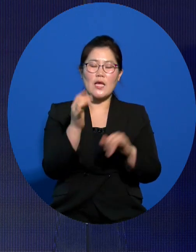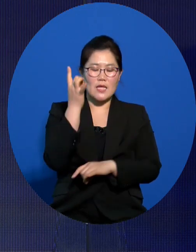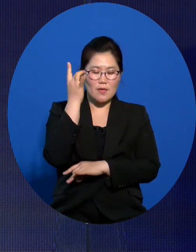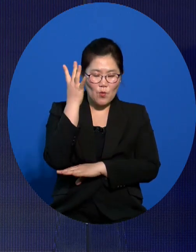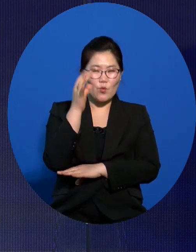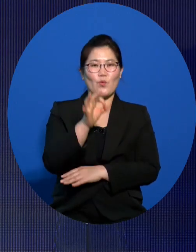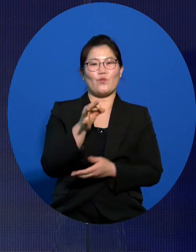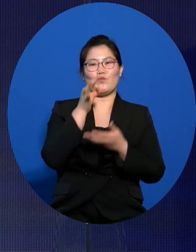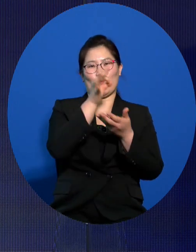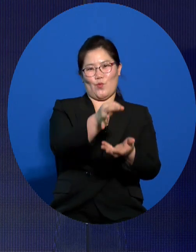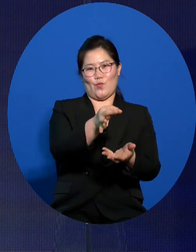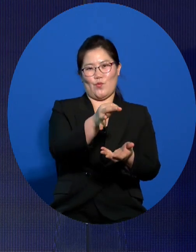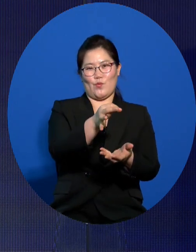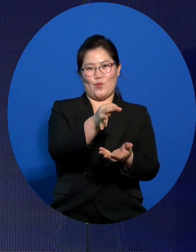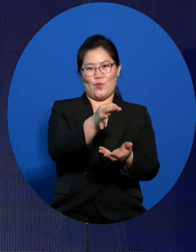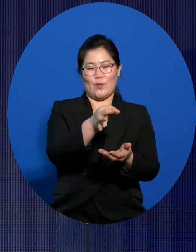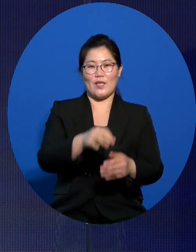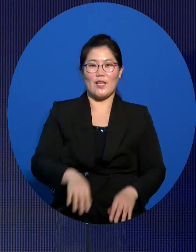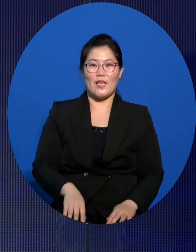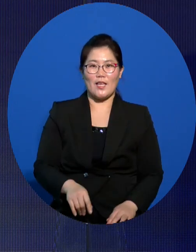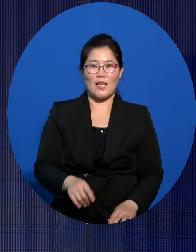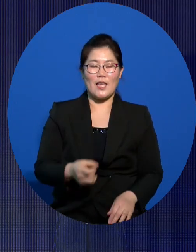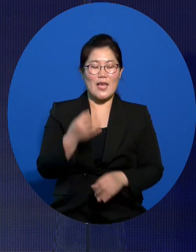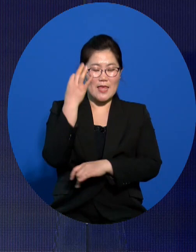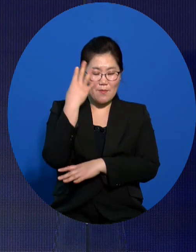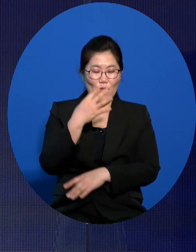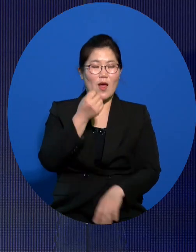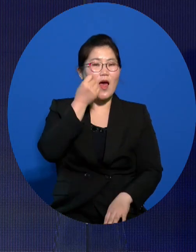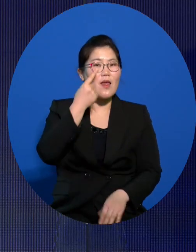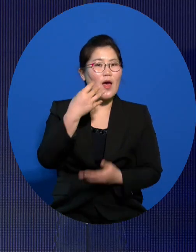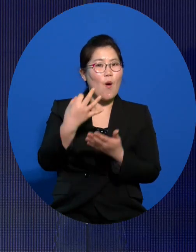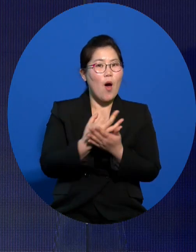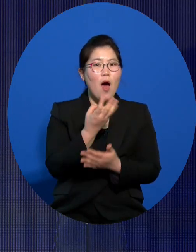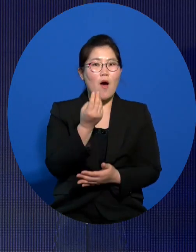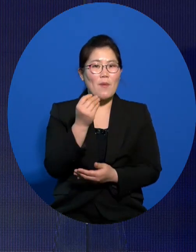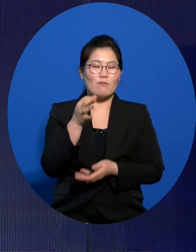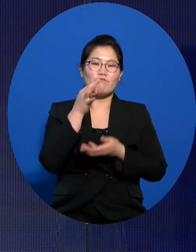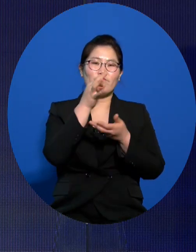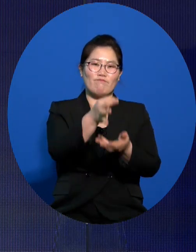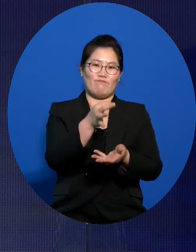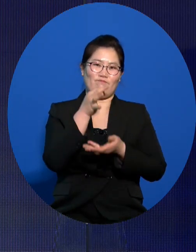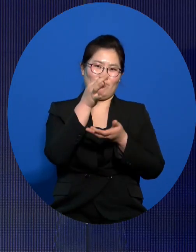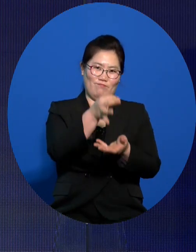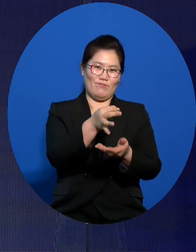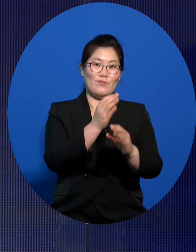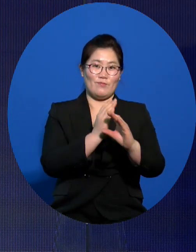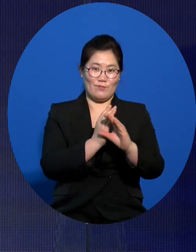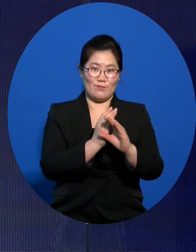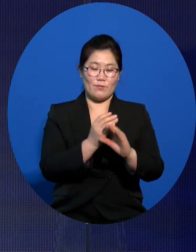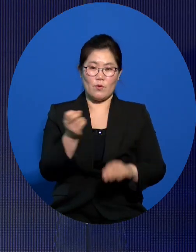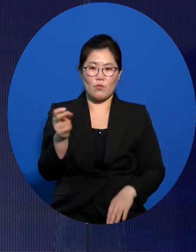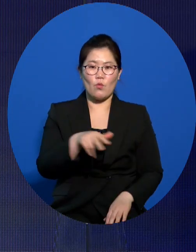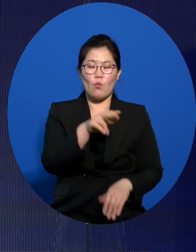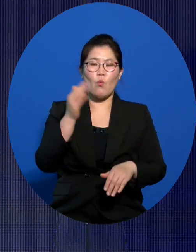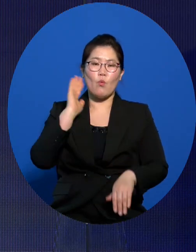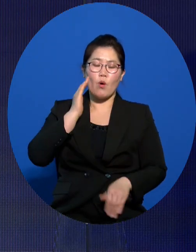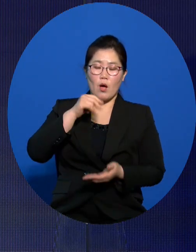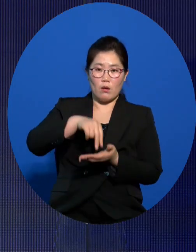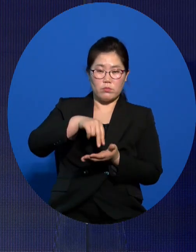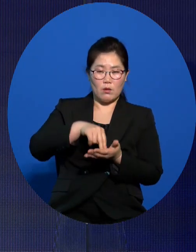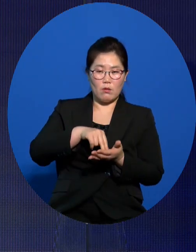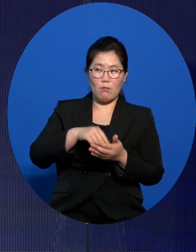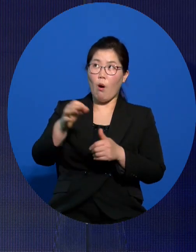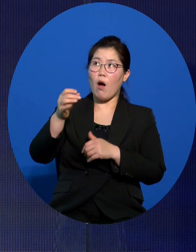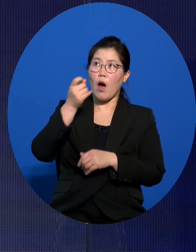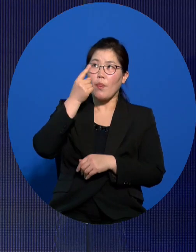and secure a monthly wage of 2.4 million won per driver. So the drivers have a